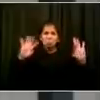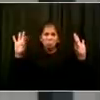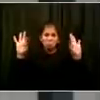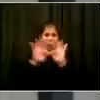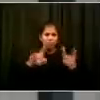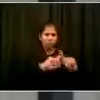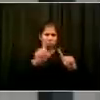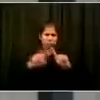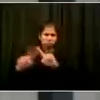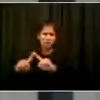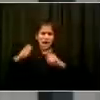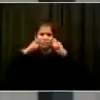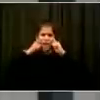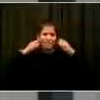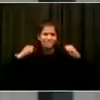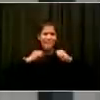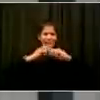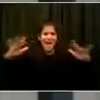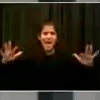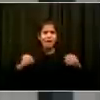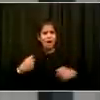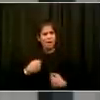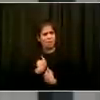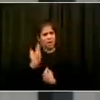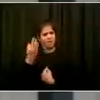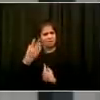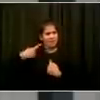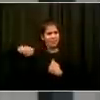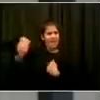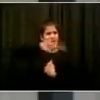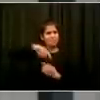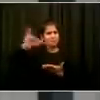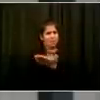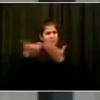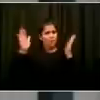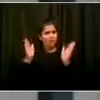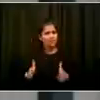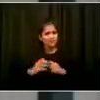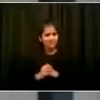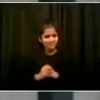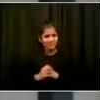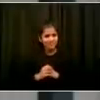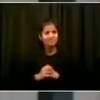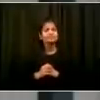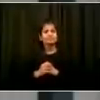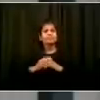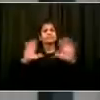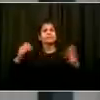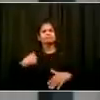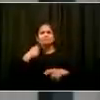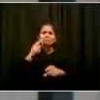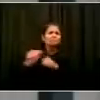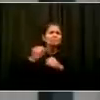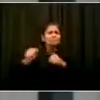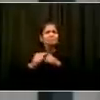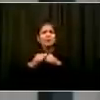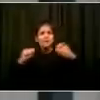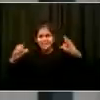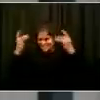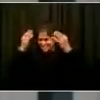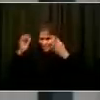but we have implemented some of the most difficult logistic, project management, and